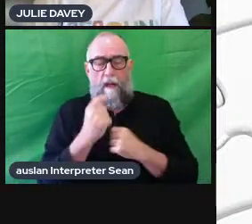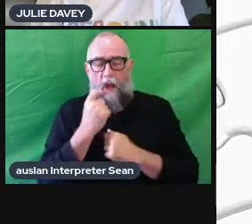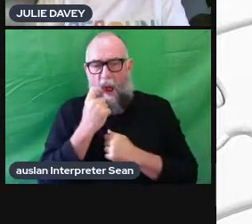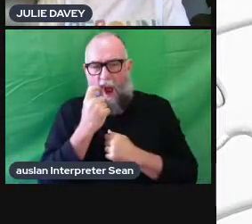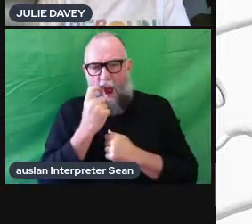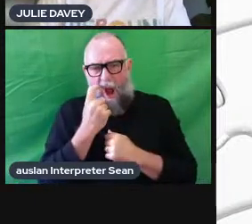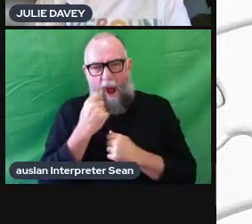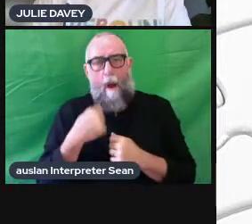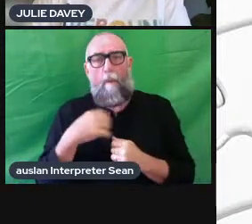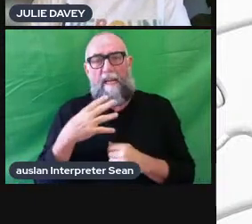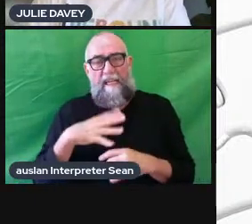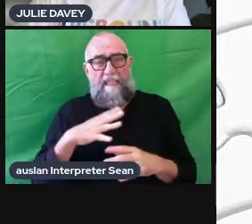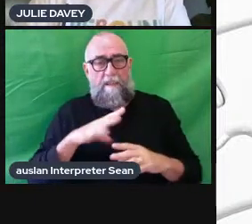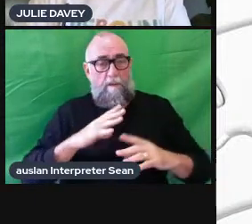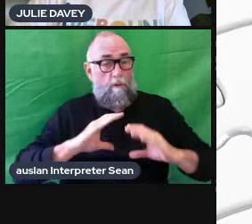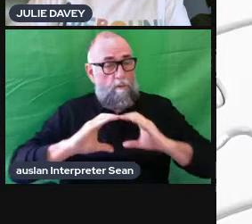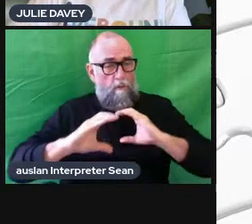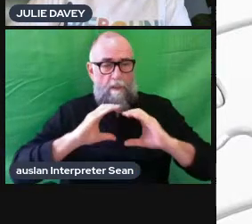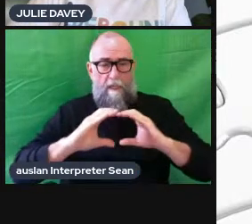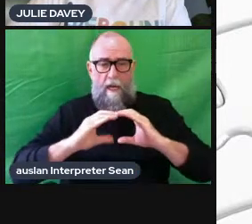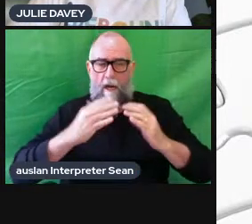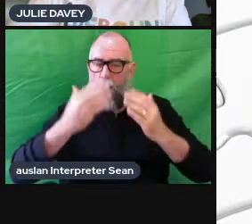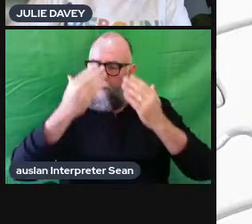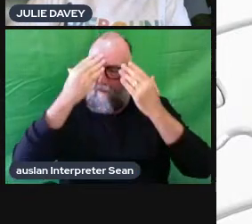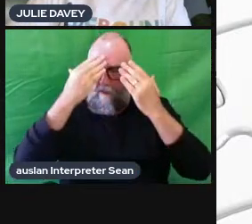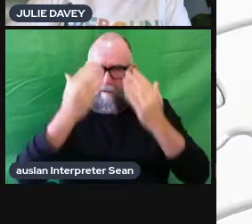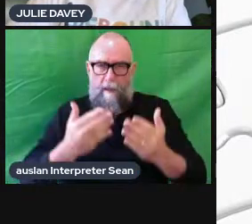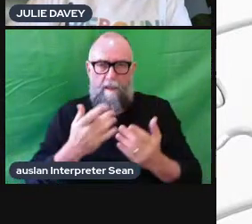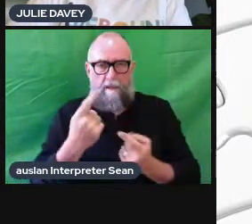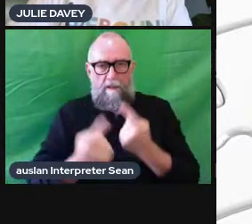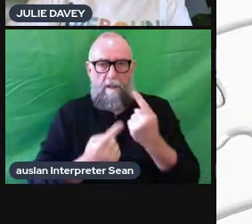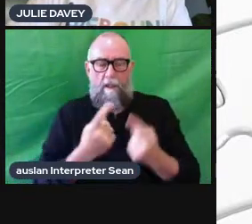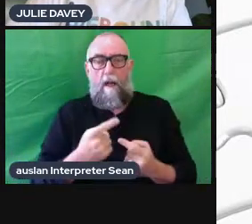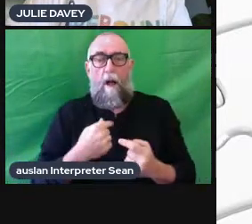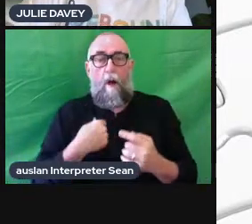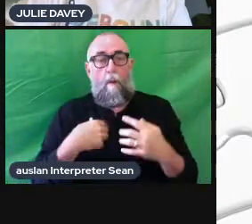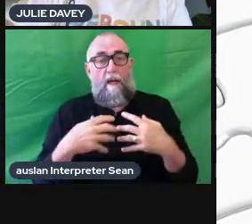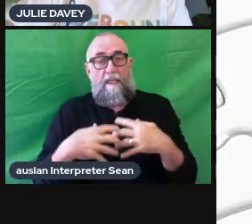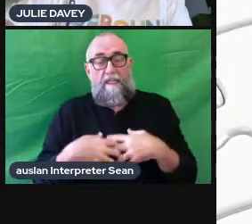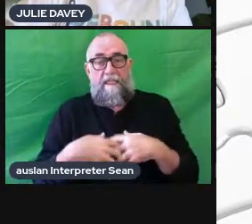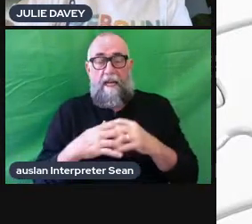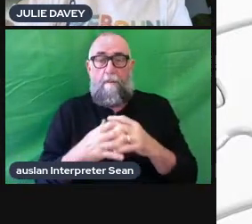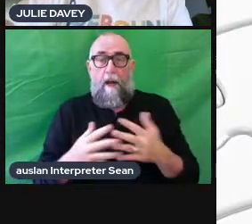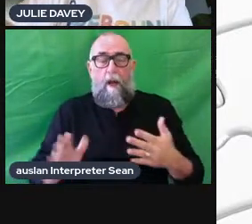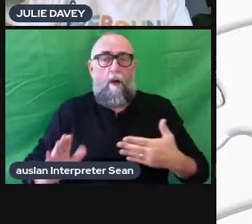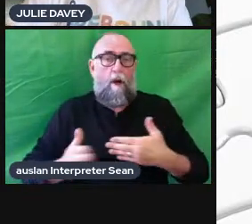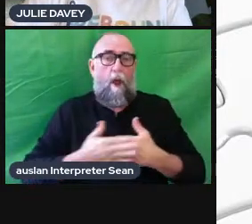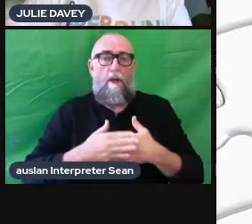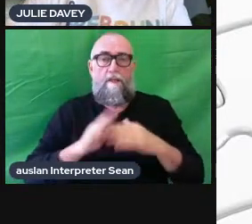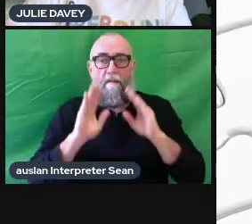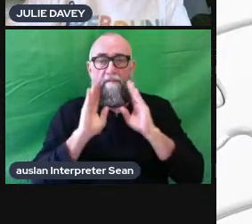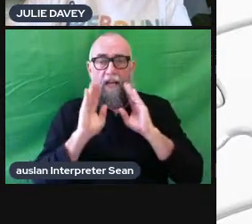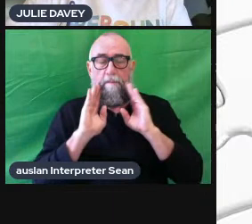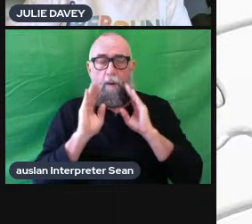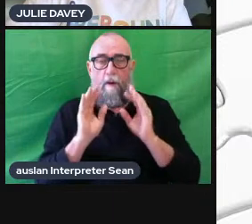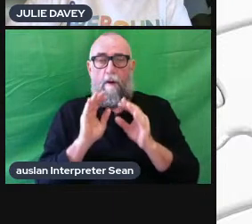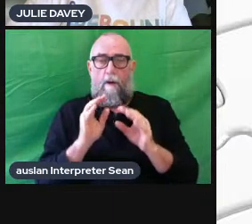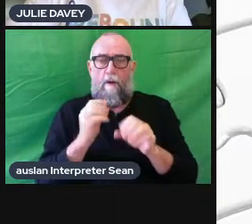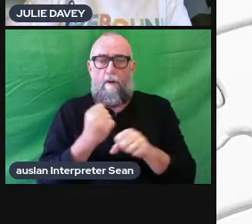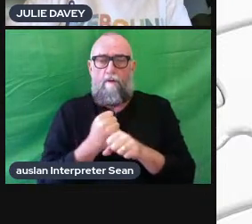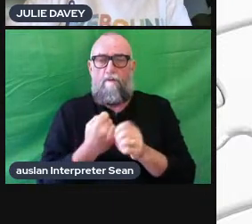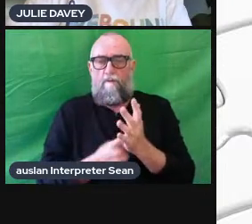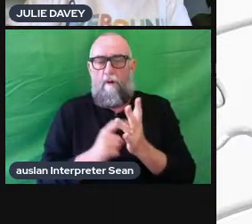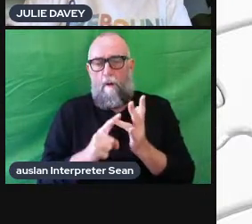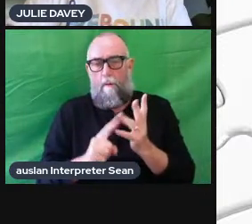and respect. We actually established a closed Facebook group for the consumer advisory